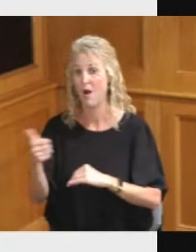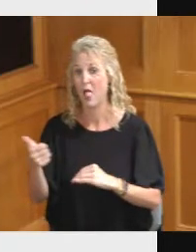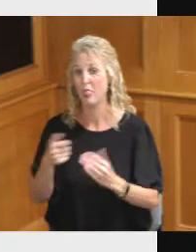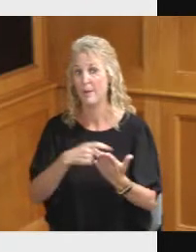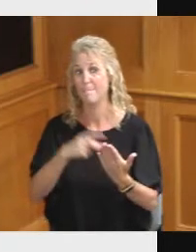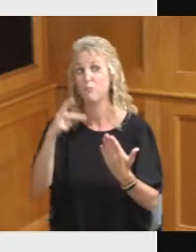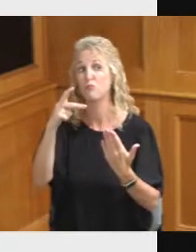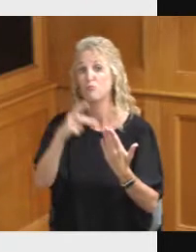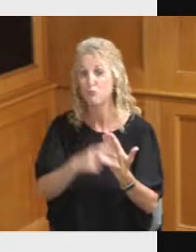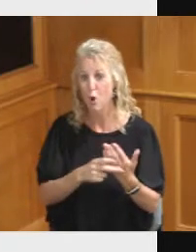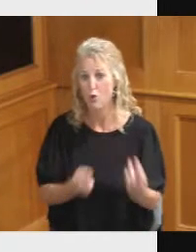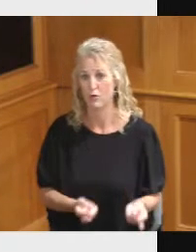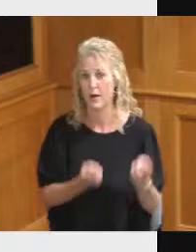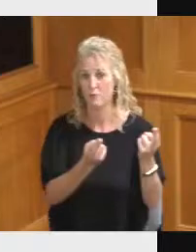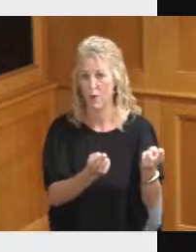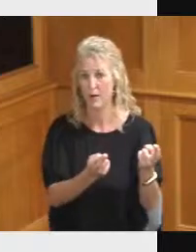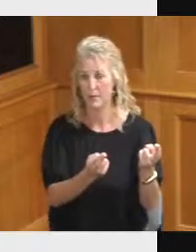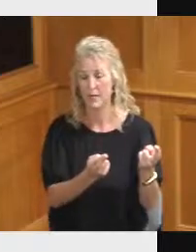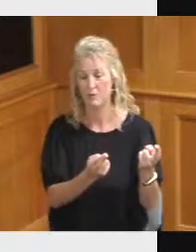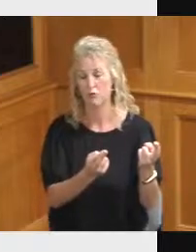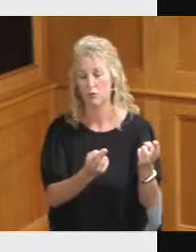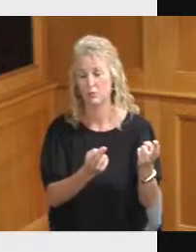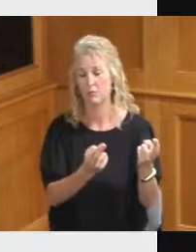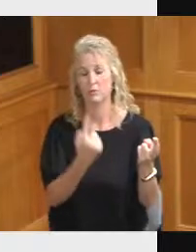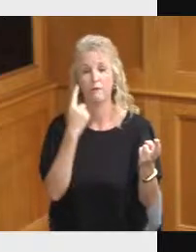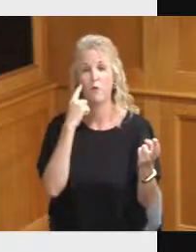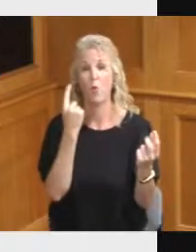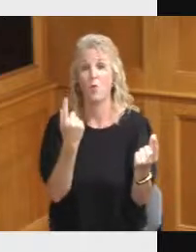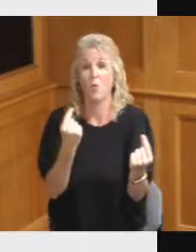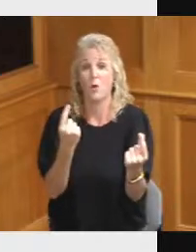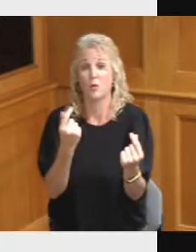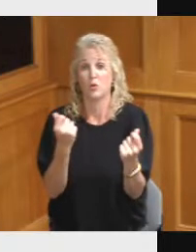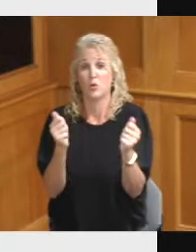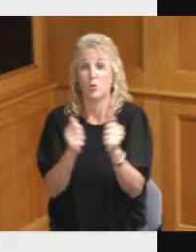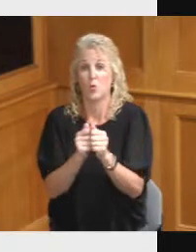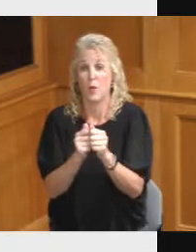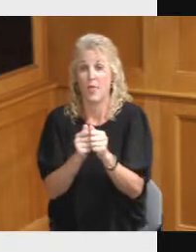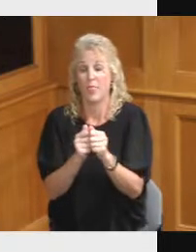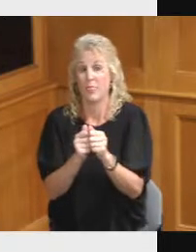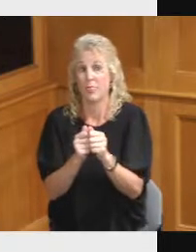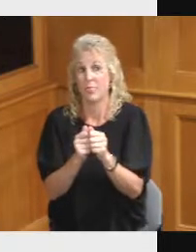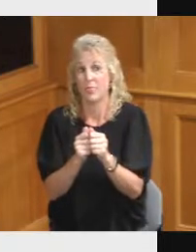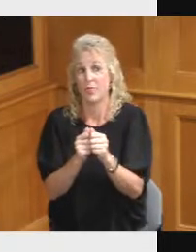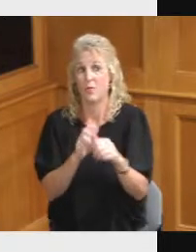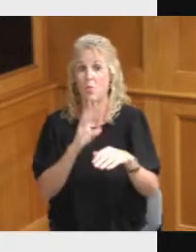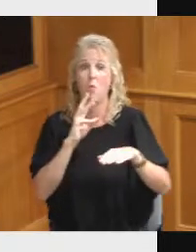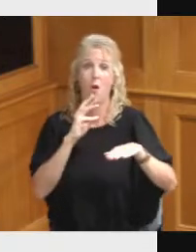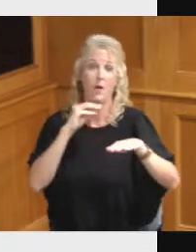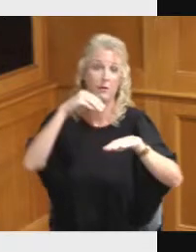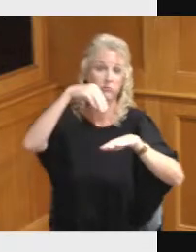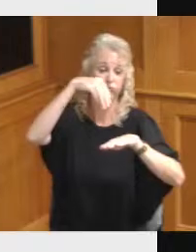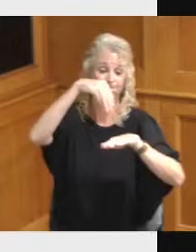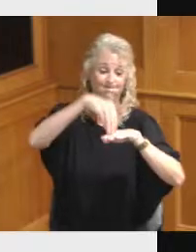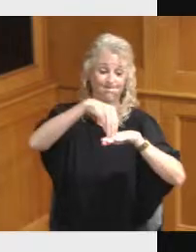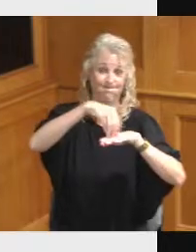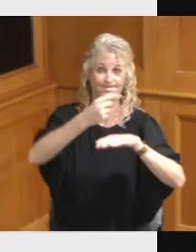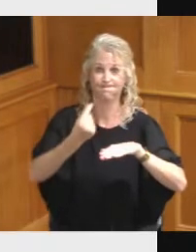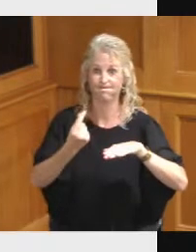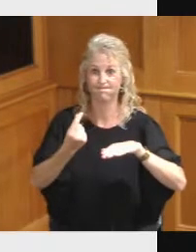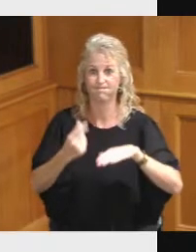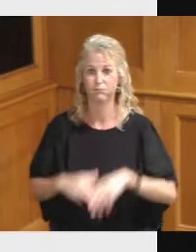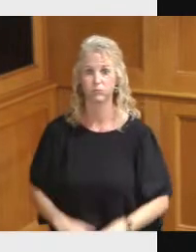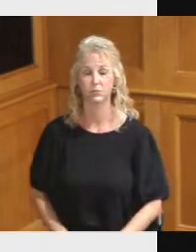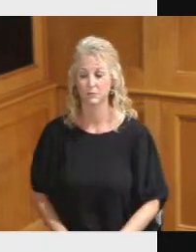programmatic recommendations we have to address the incentives and disincentives. And then we'll take questions. Thank